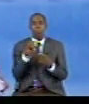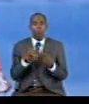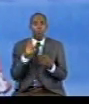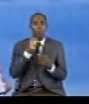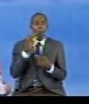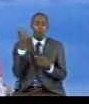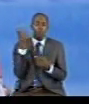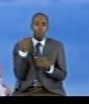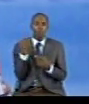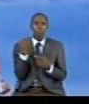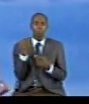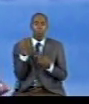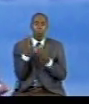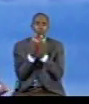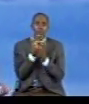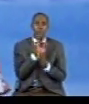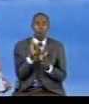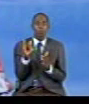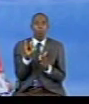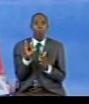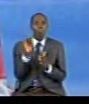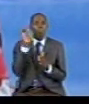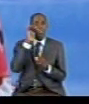the Almighty God, he mentioned